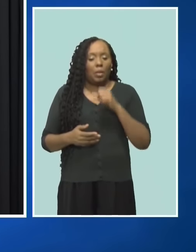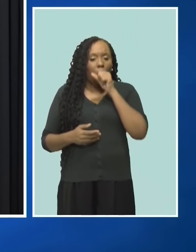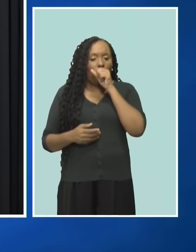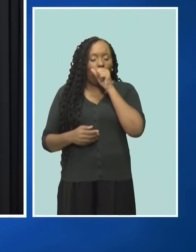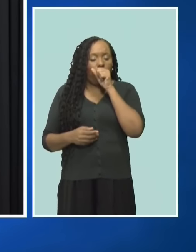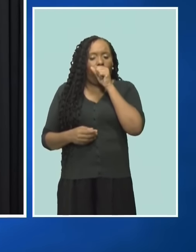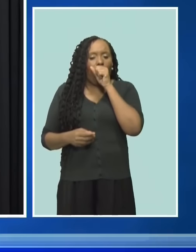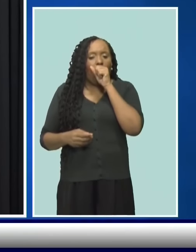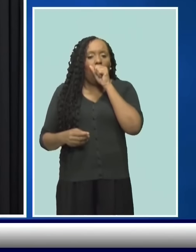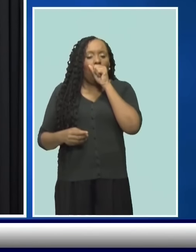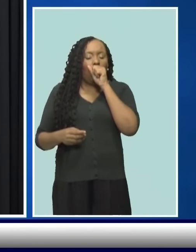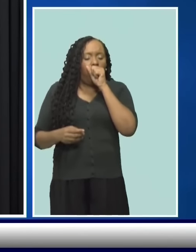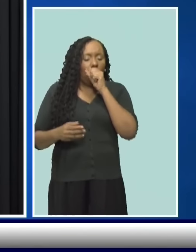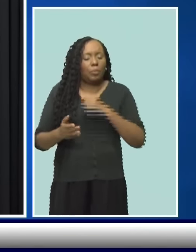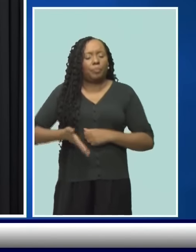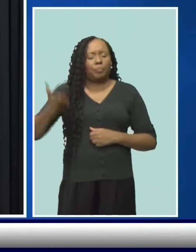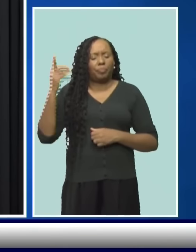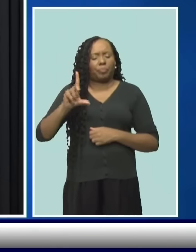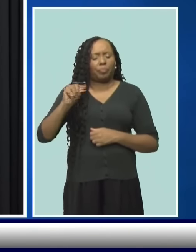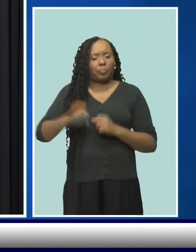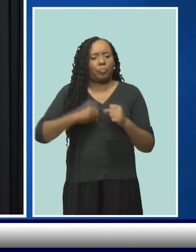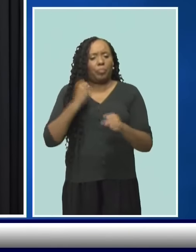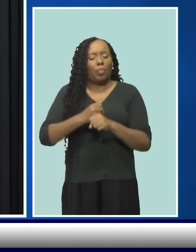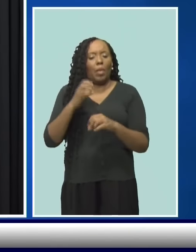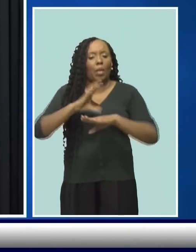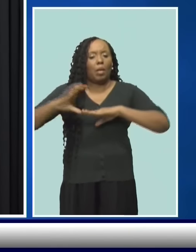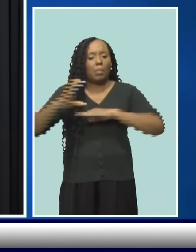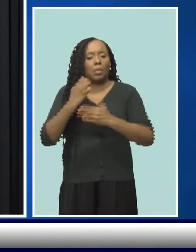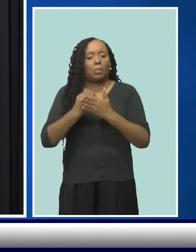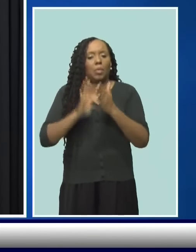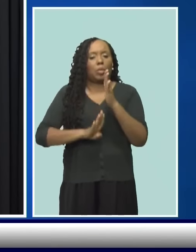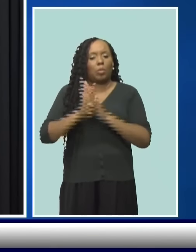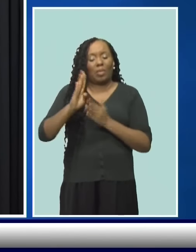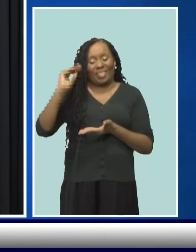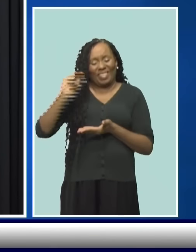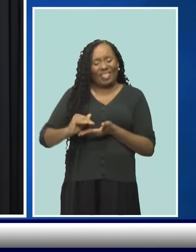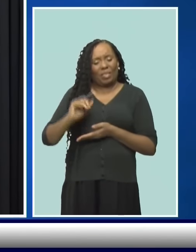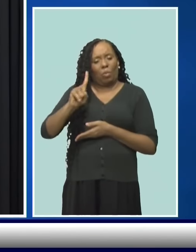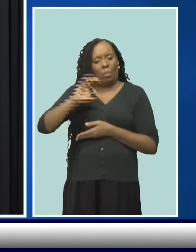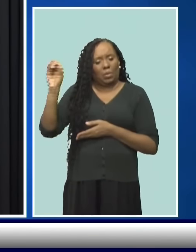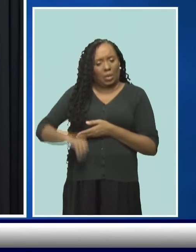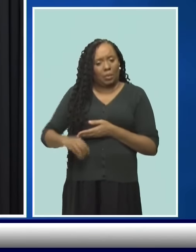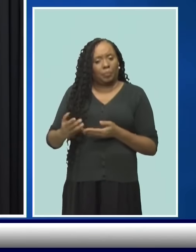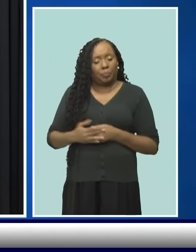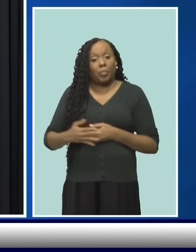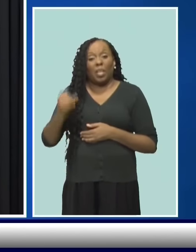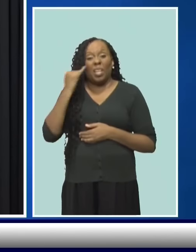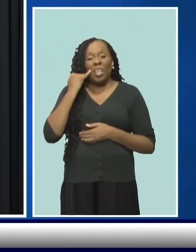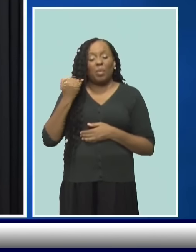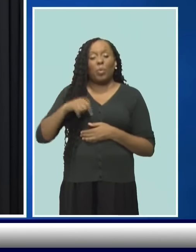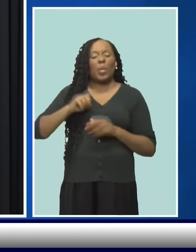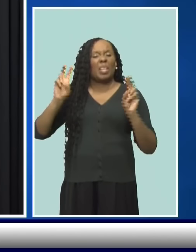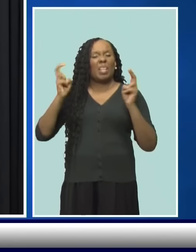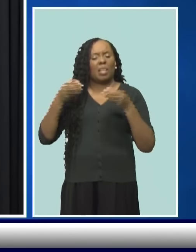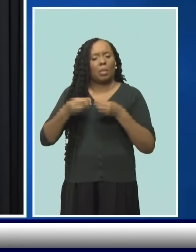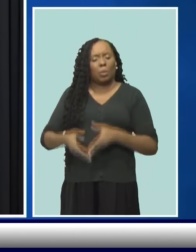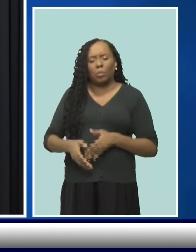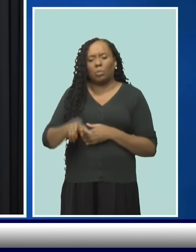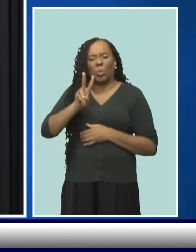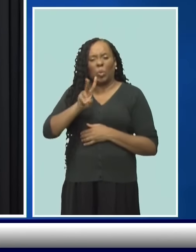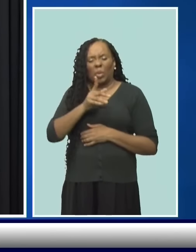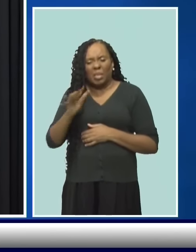last 20 years, Caribbean economies have grown by less than 1%. So if you're talking about losing 2 to 3%, that means that